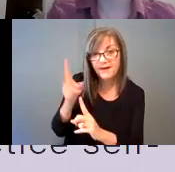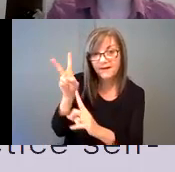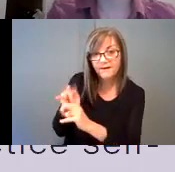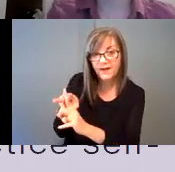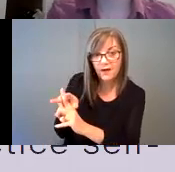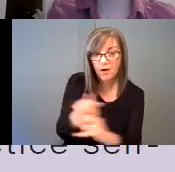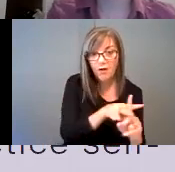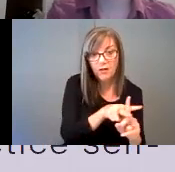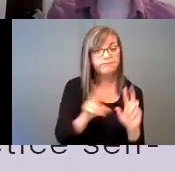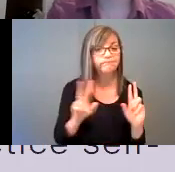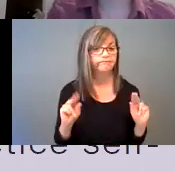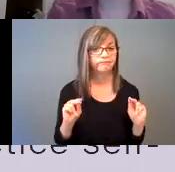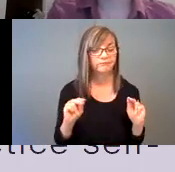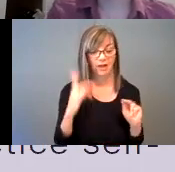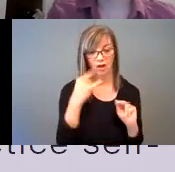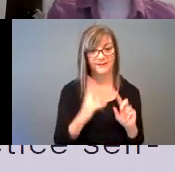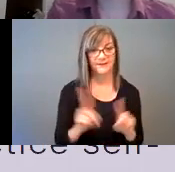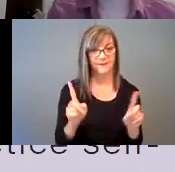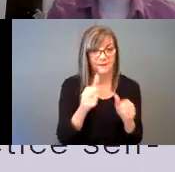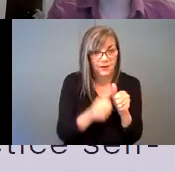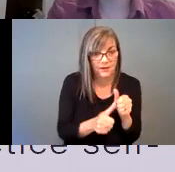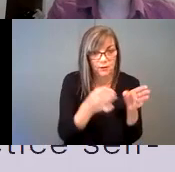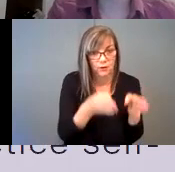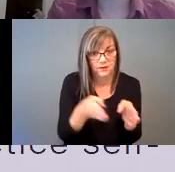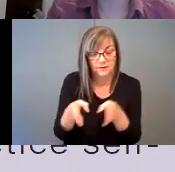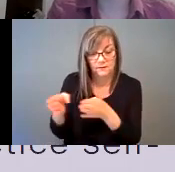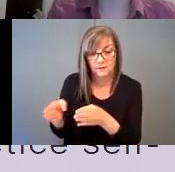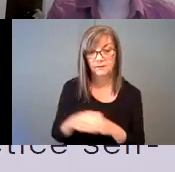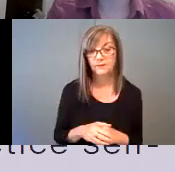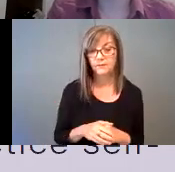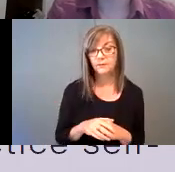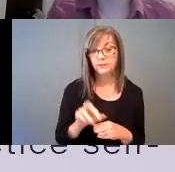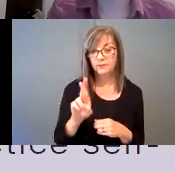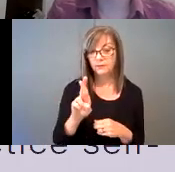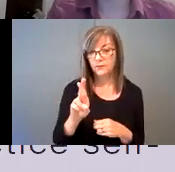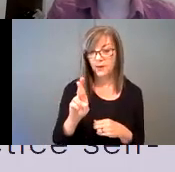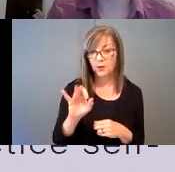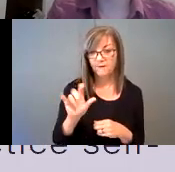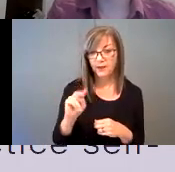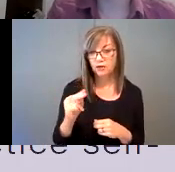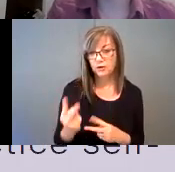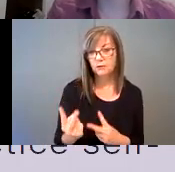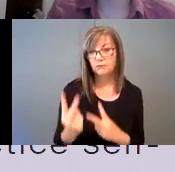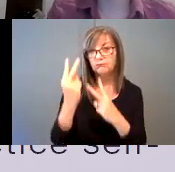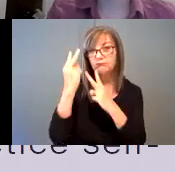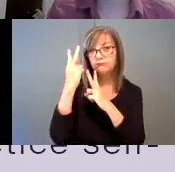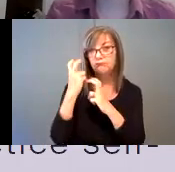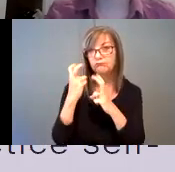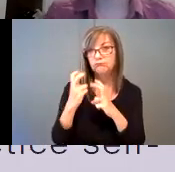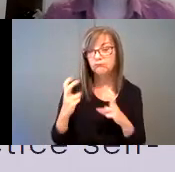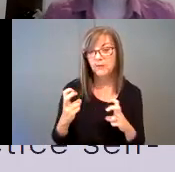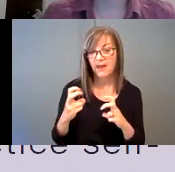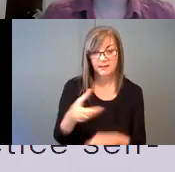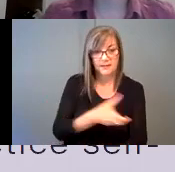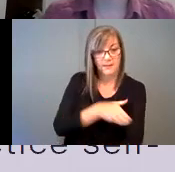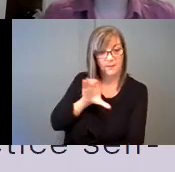for everyone. Reflection might look like presenting as an empowerment tool to the client, right? Allowing